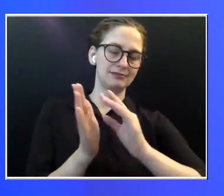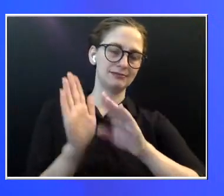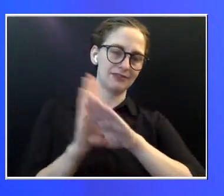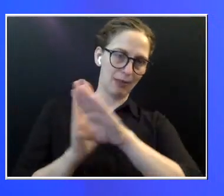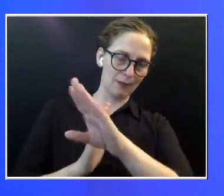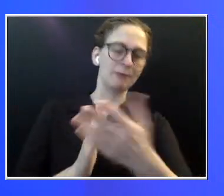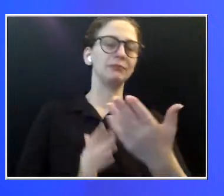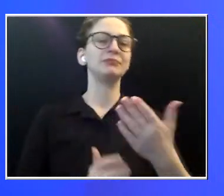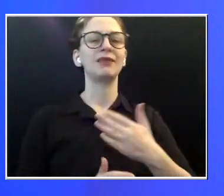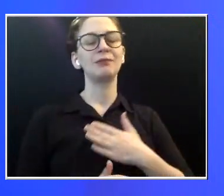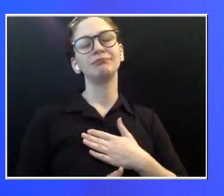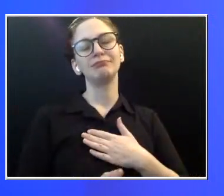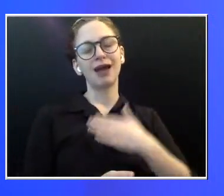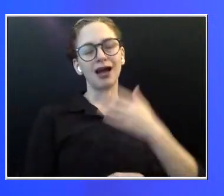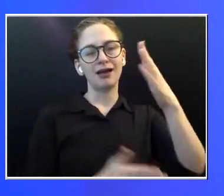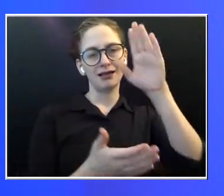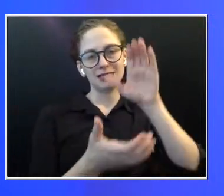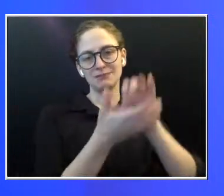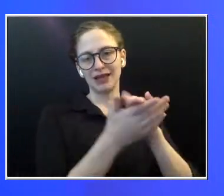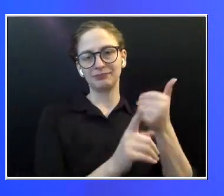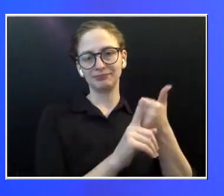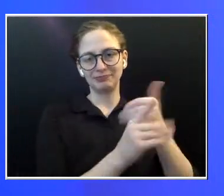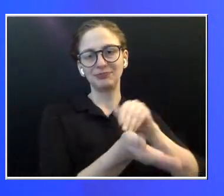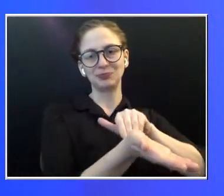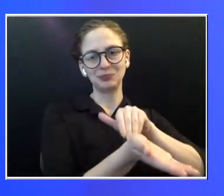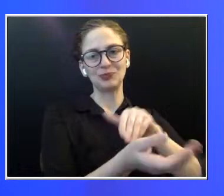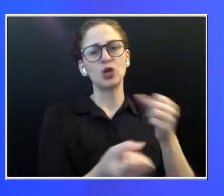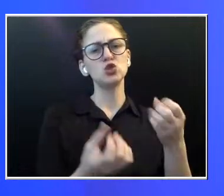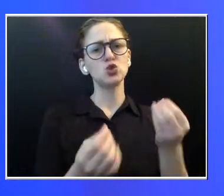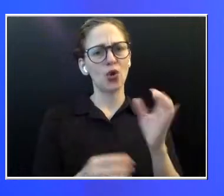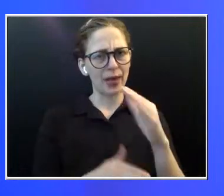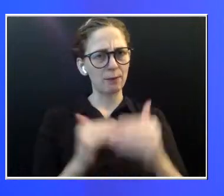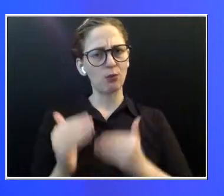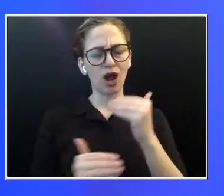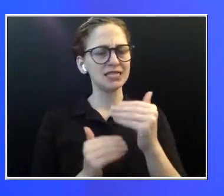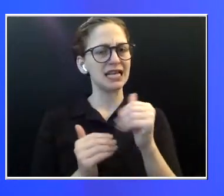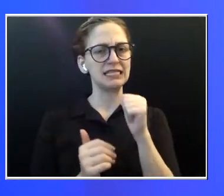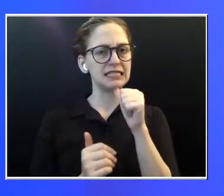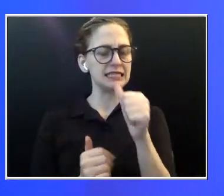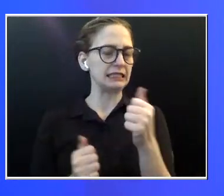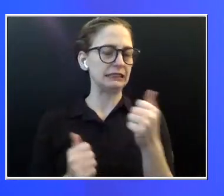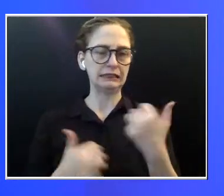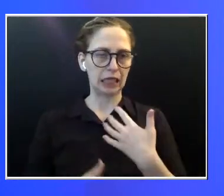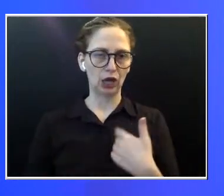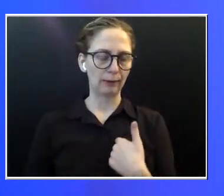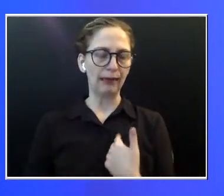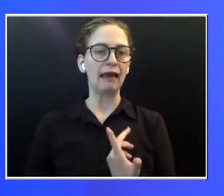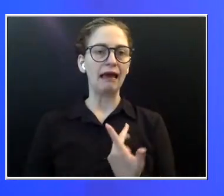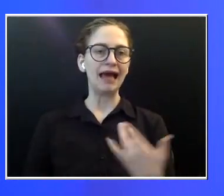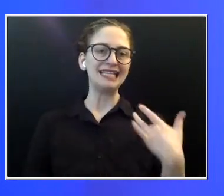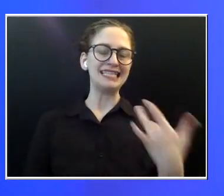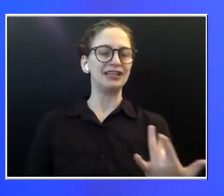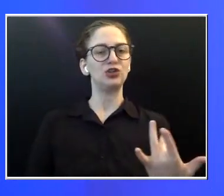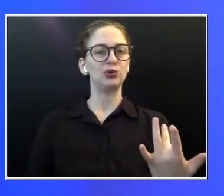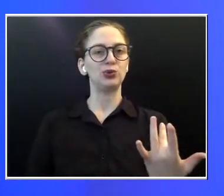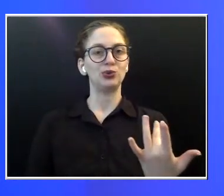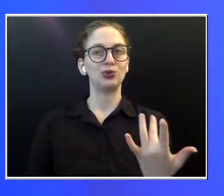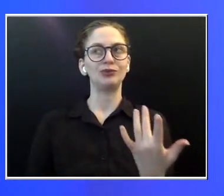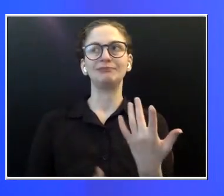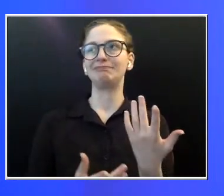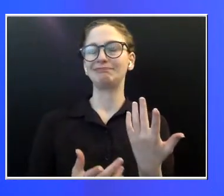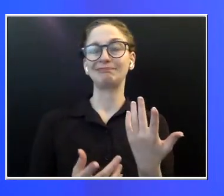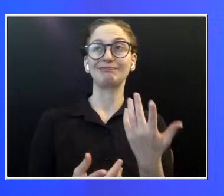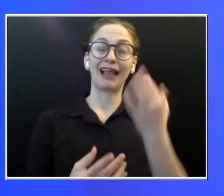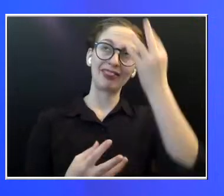the process itself. I'm pretty pragmatic, so I just wanted to